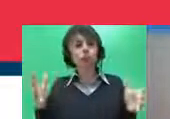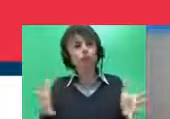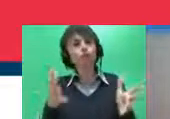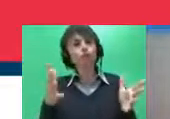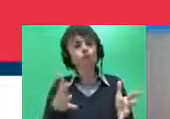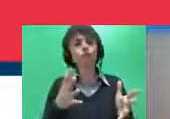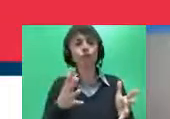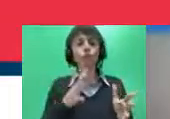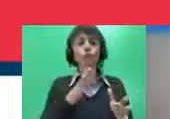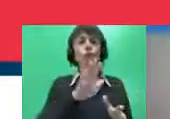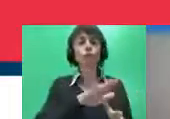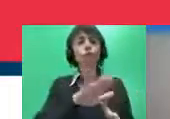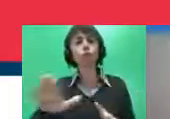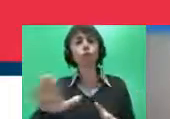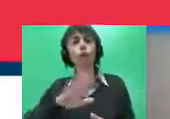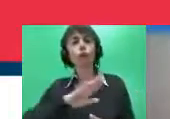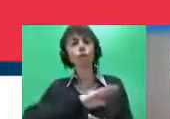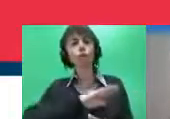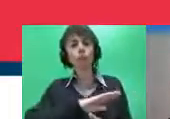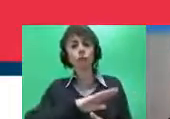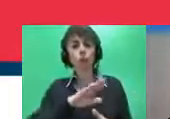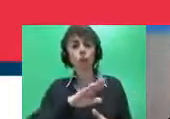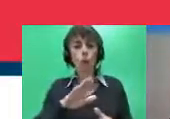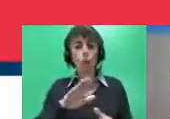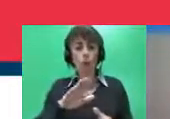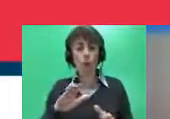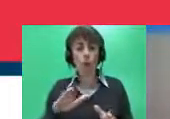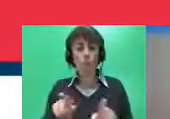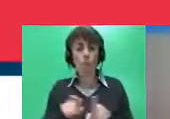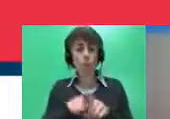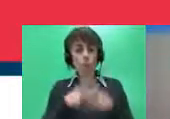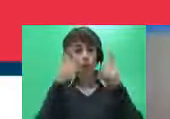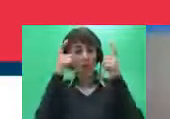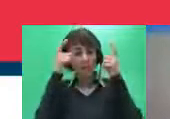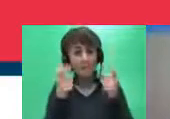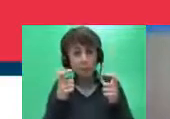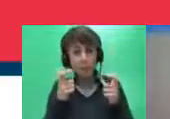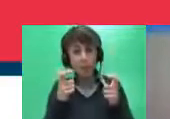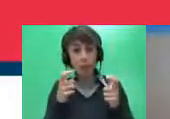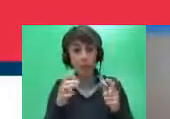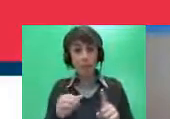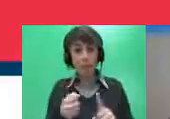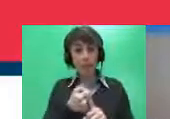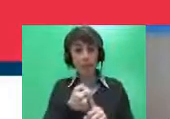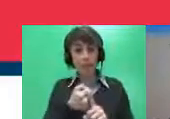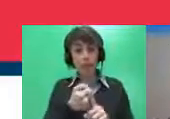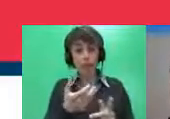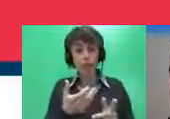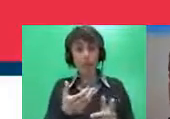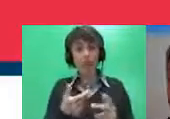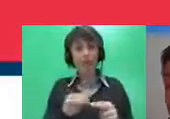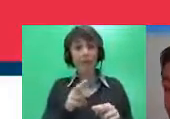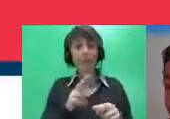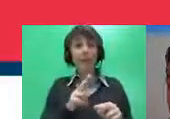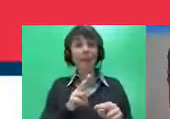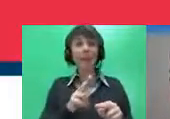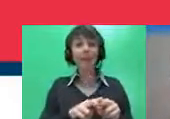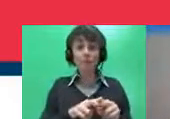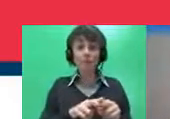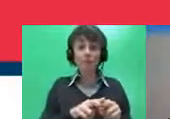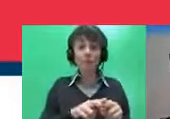of this and the policy statements and charges. And you may be aware that for actually many individuals that are signposted or pushed back